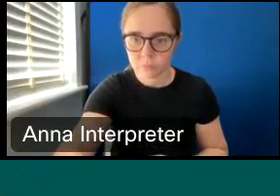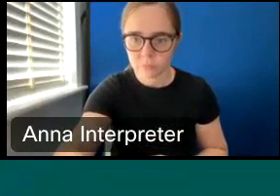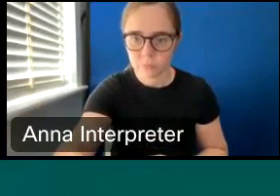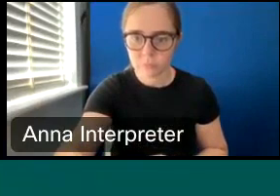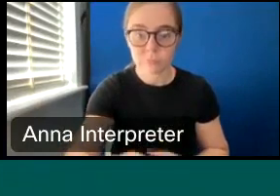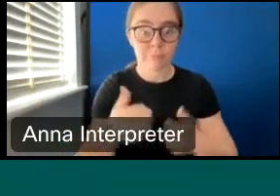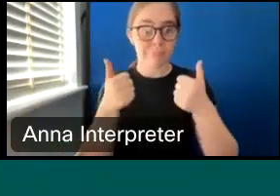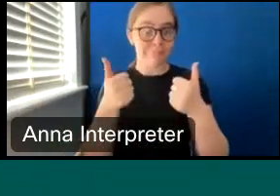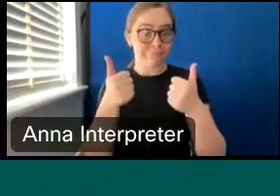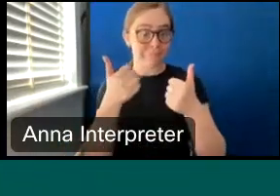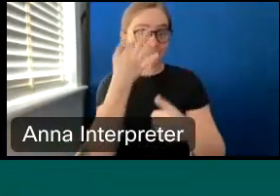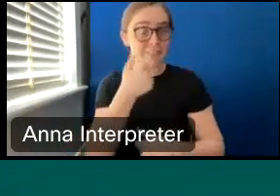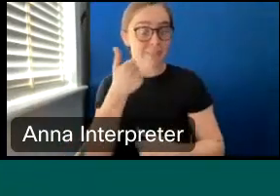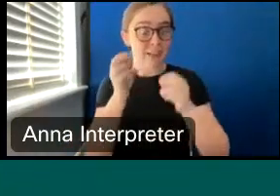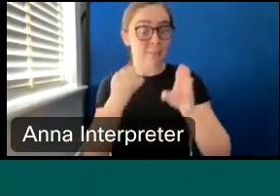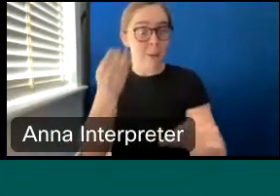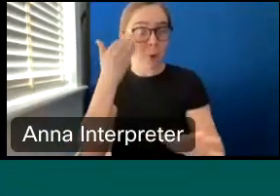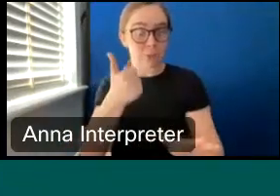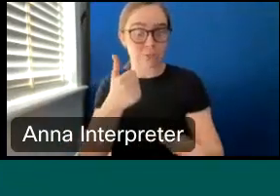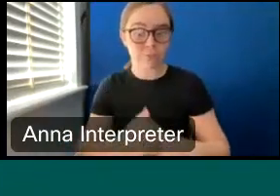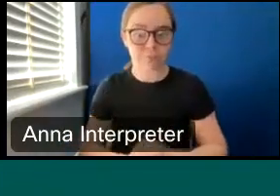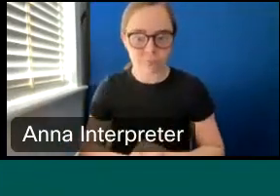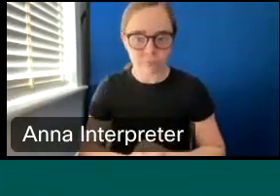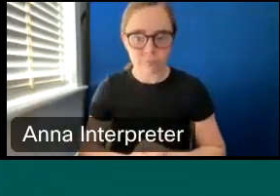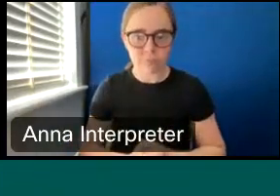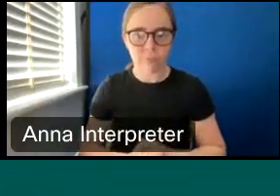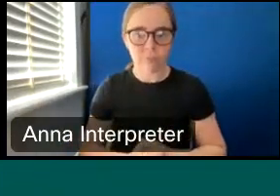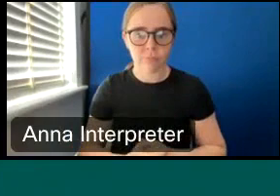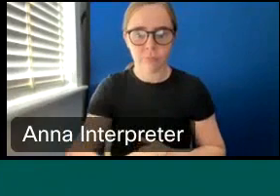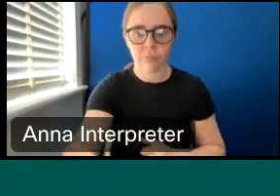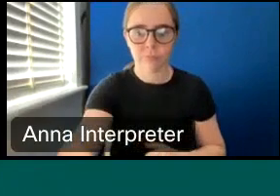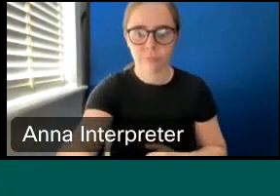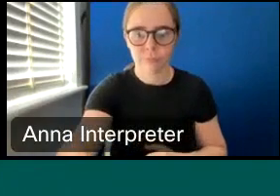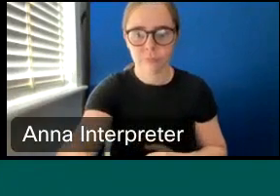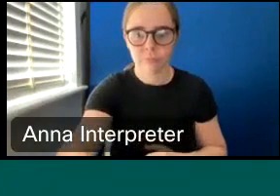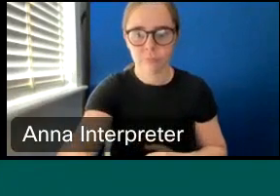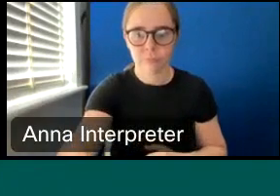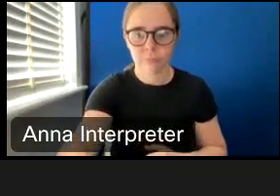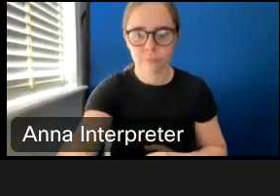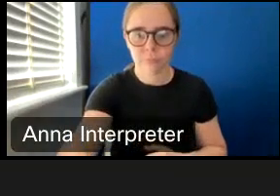No, is that okay? Yeah, it's just coming up here now.